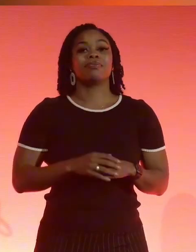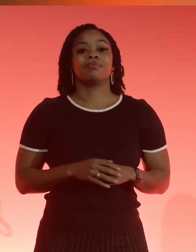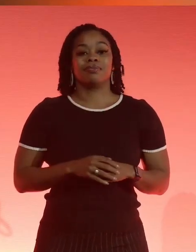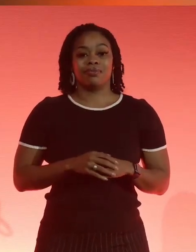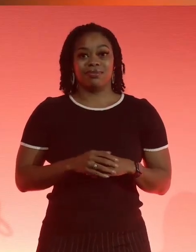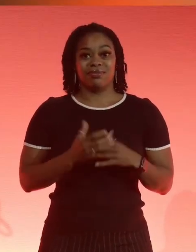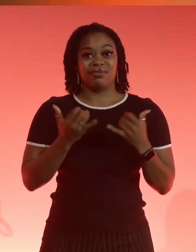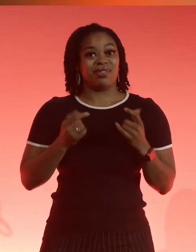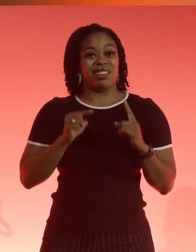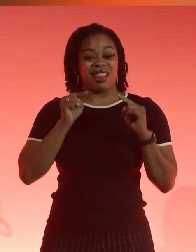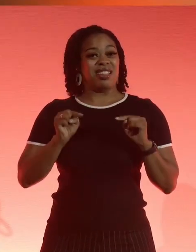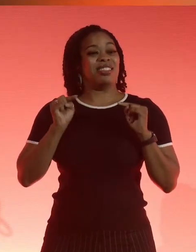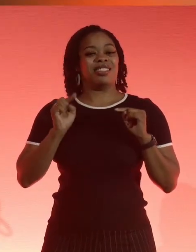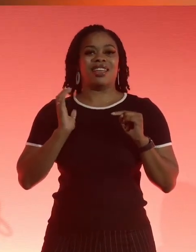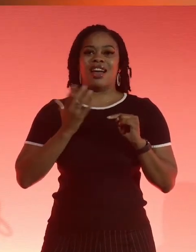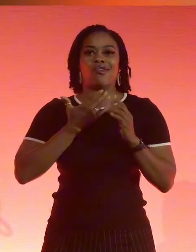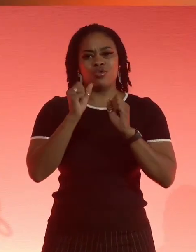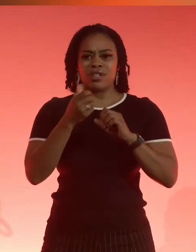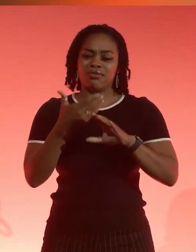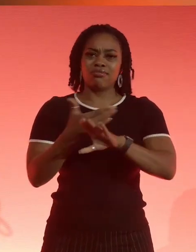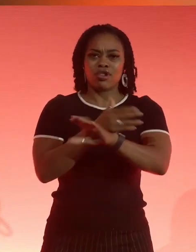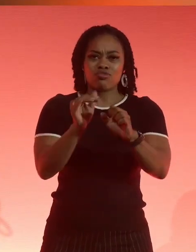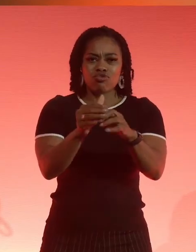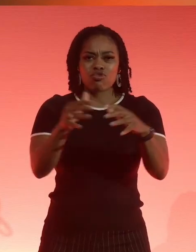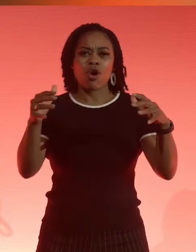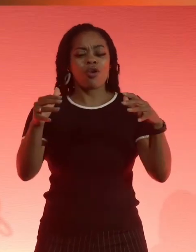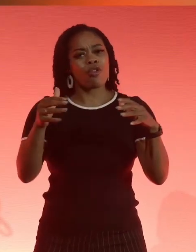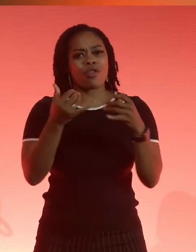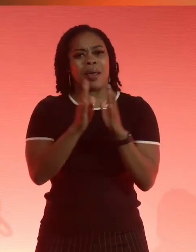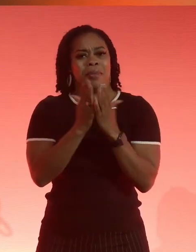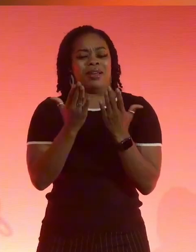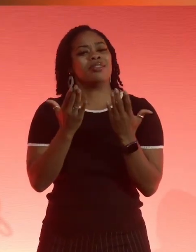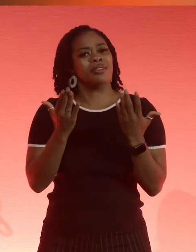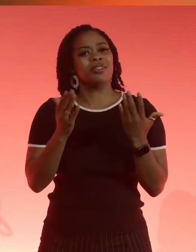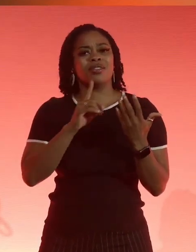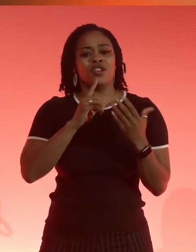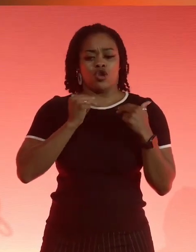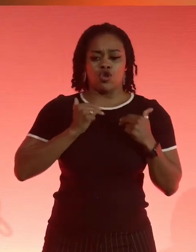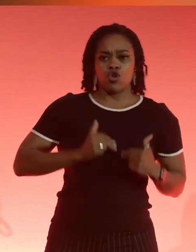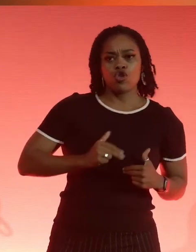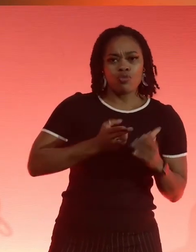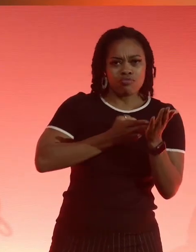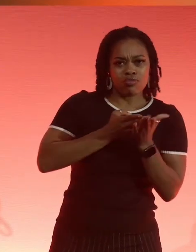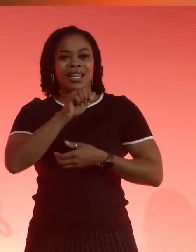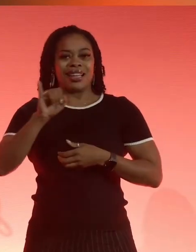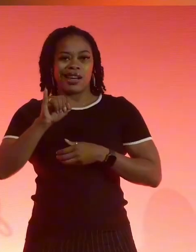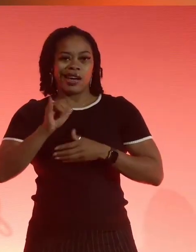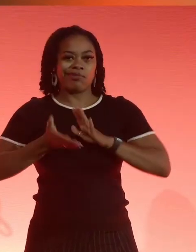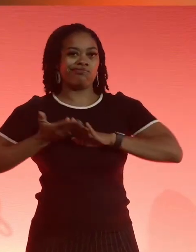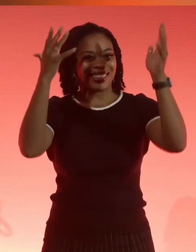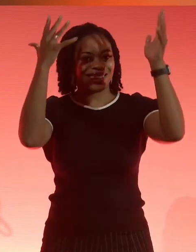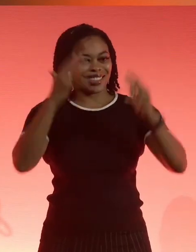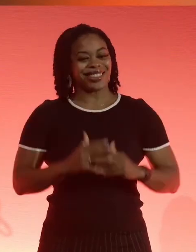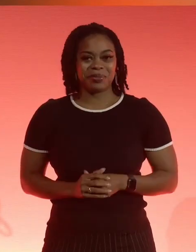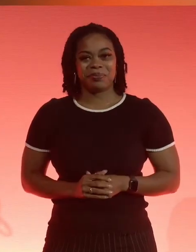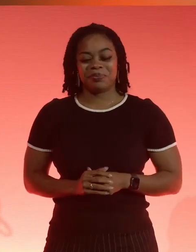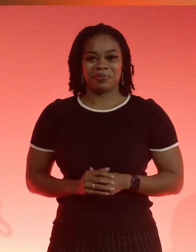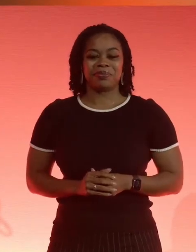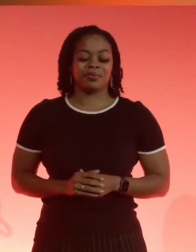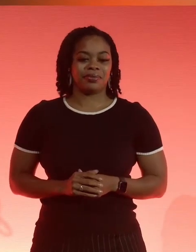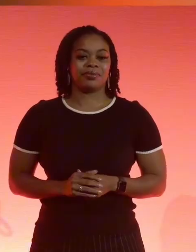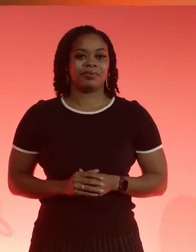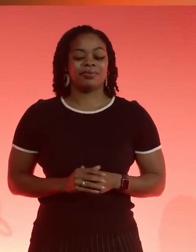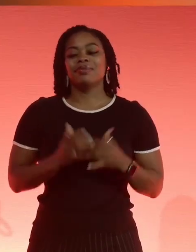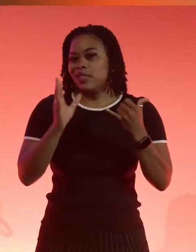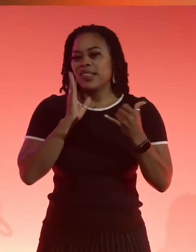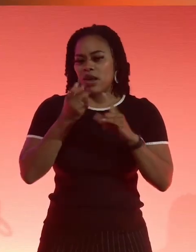This is the new growth playbook. Human authenticity with AI's efficiency. Yeah. Now,